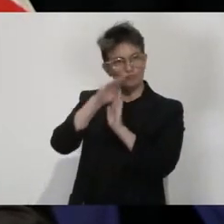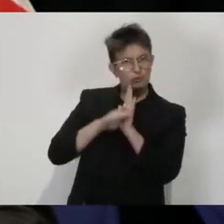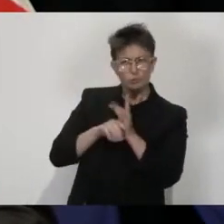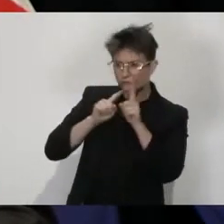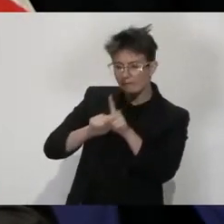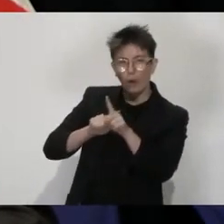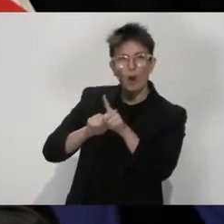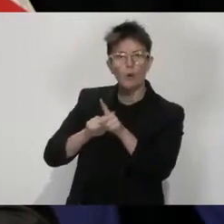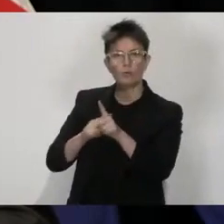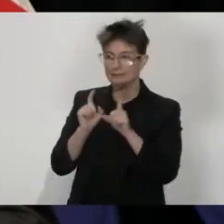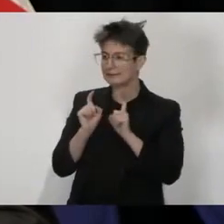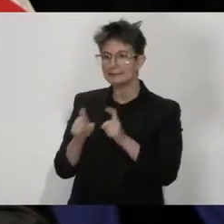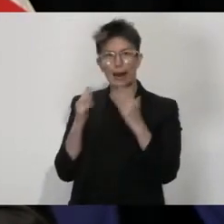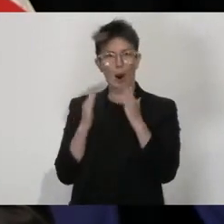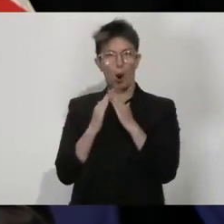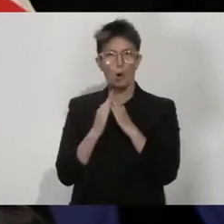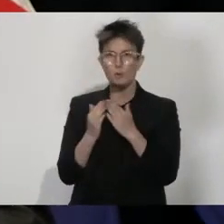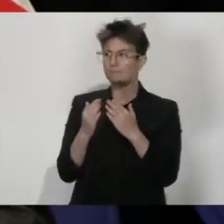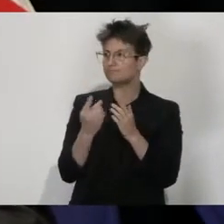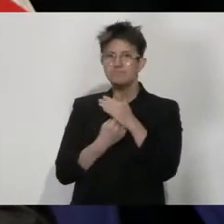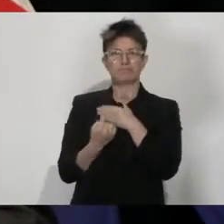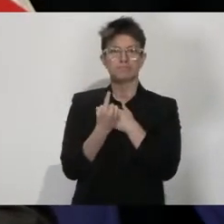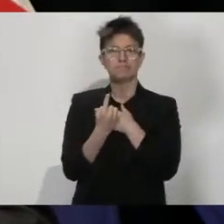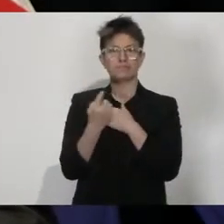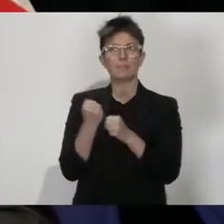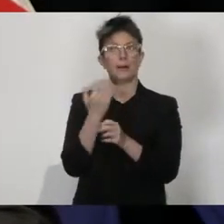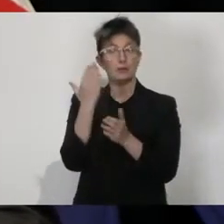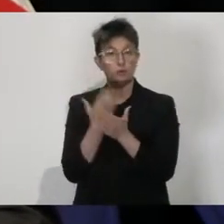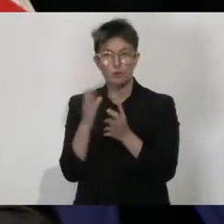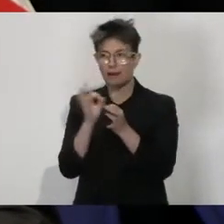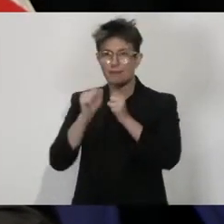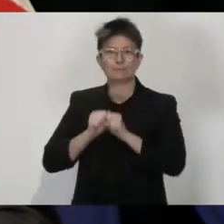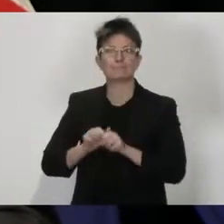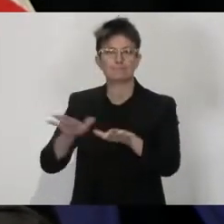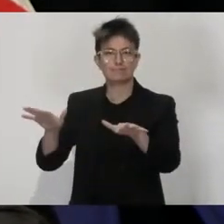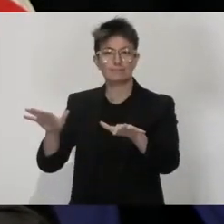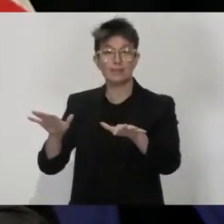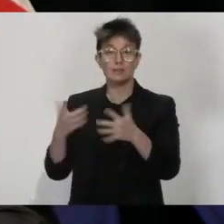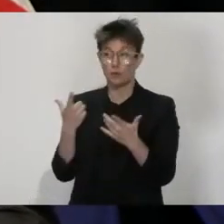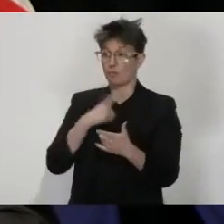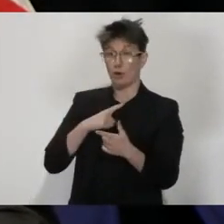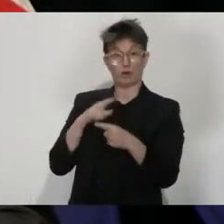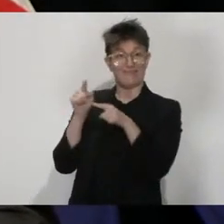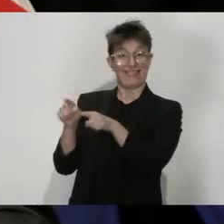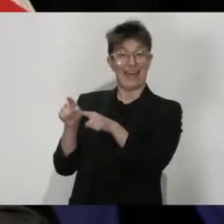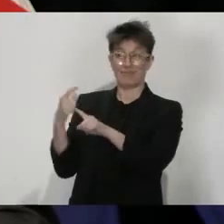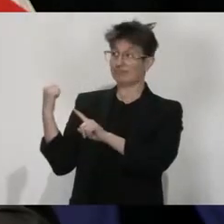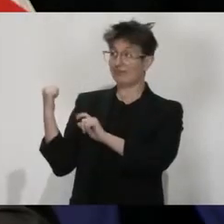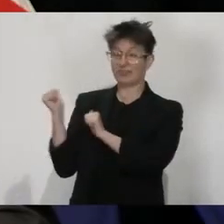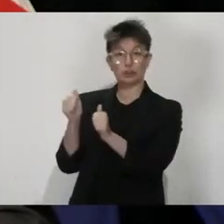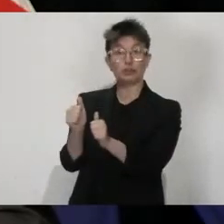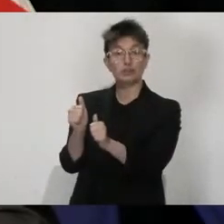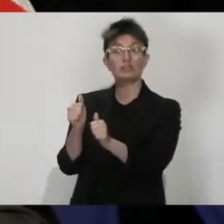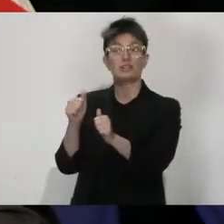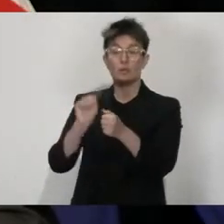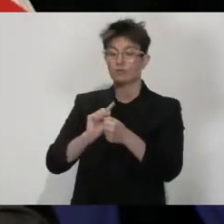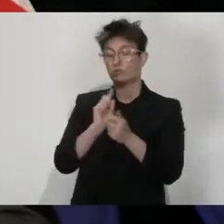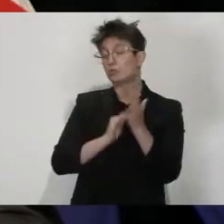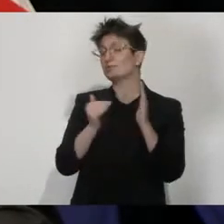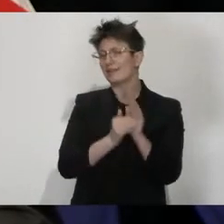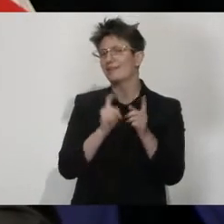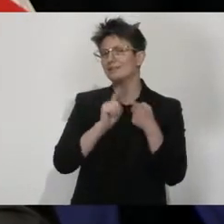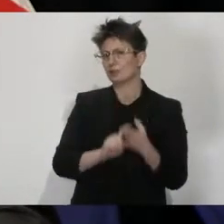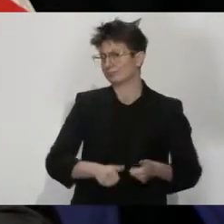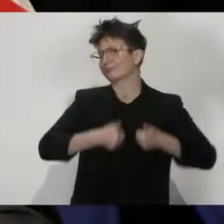your actions, New Zealand remains in a comparatively positive position to other countries who have experienced second wave outbreaks, with a